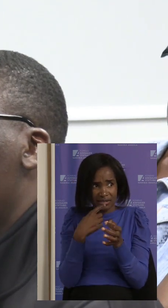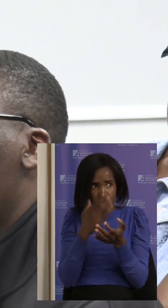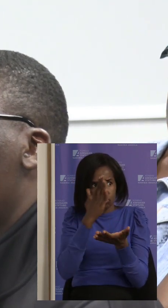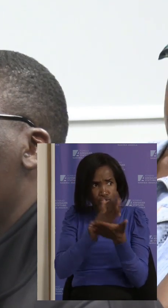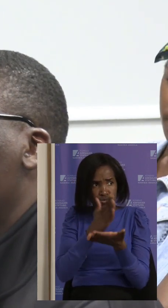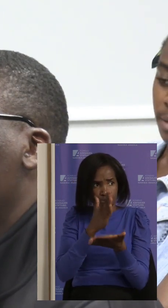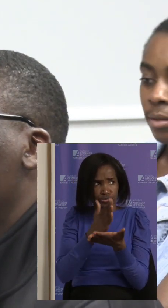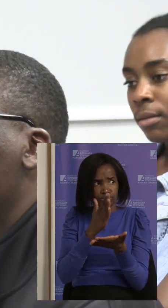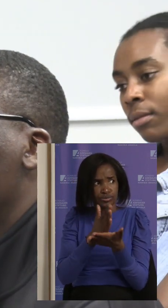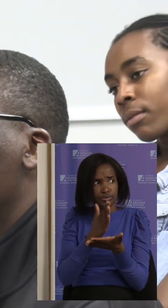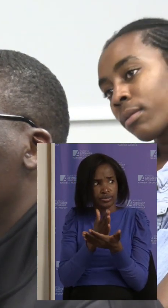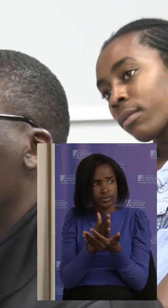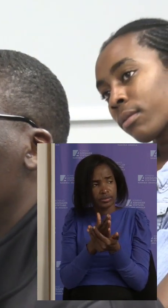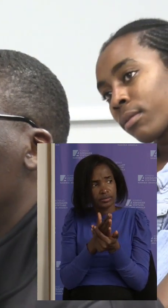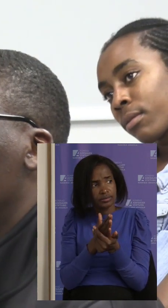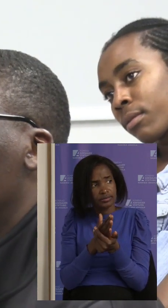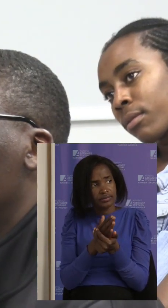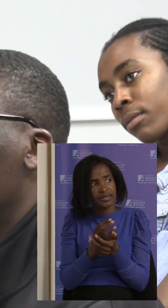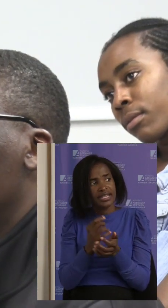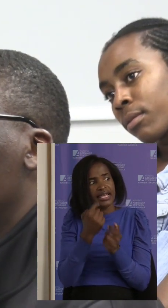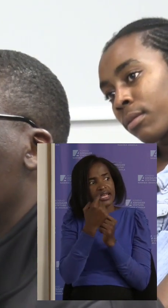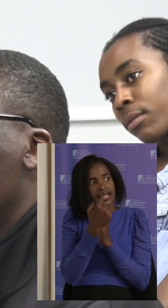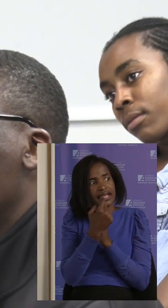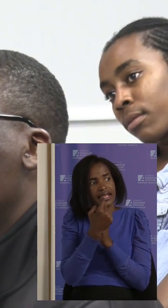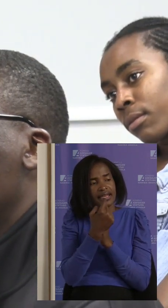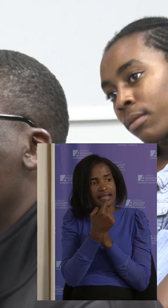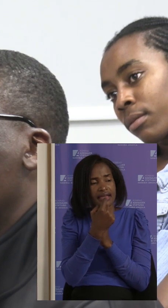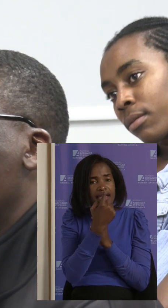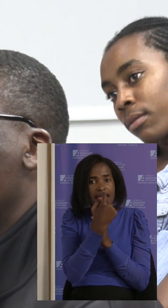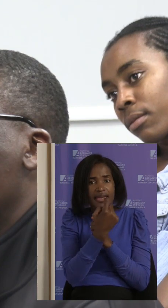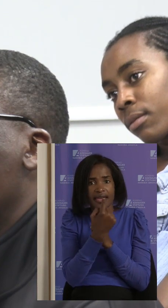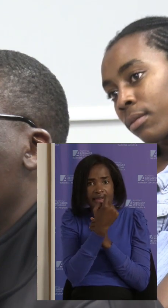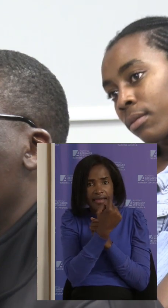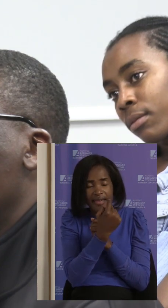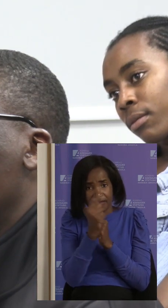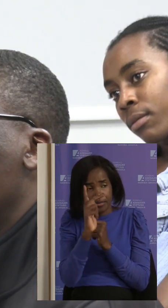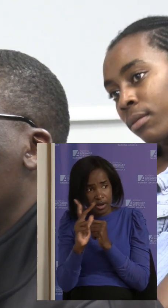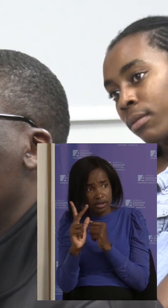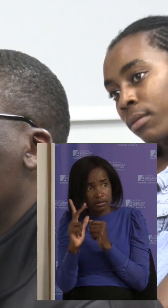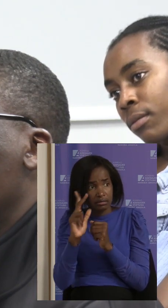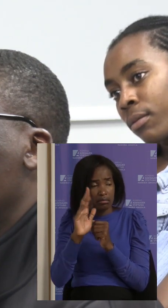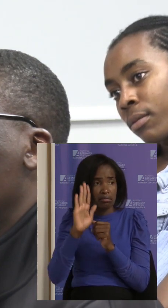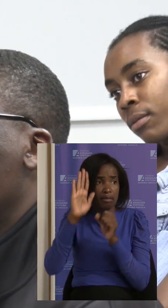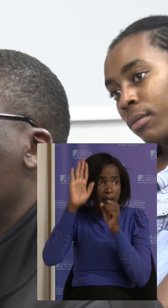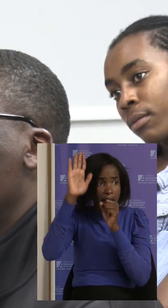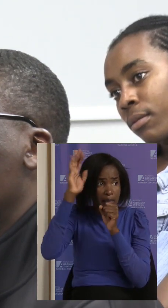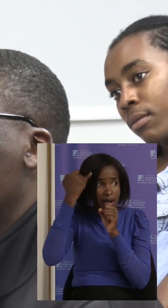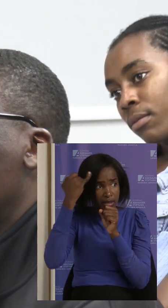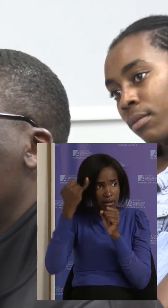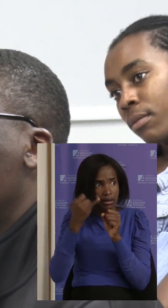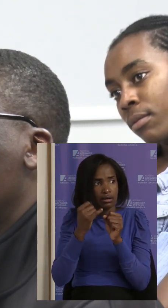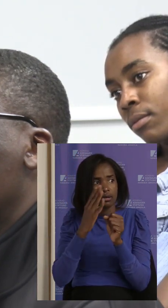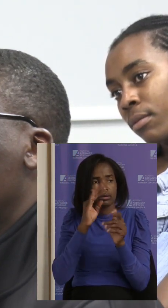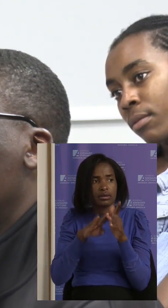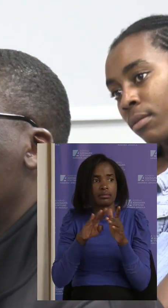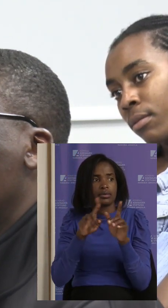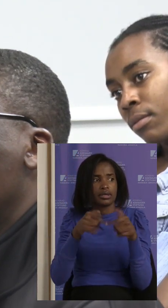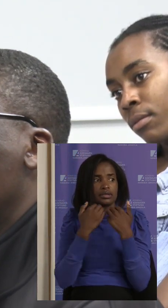truly everyone or the second person have mentioned a very important issue here, and that is really